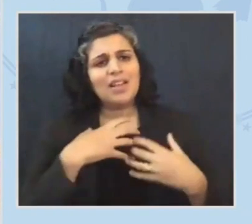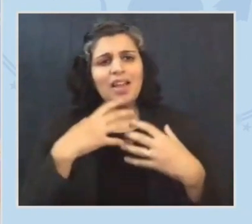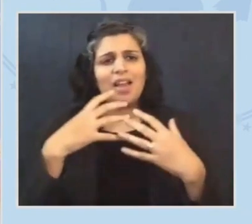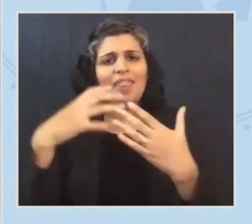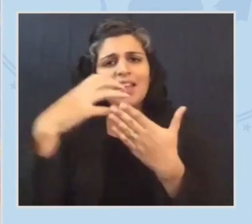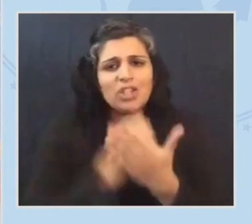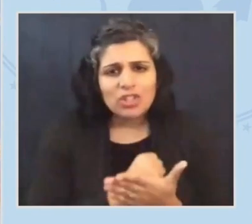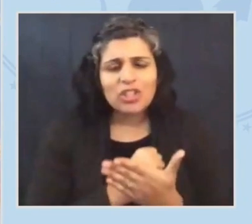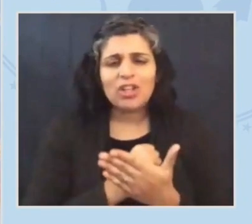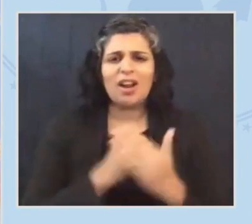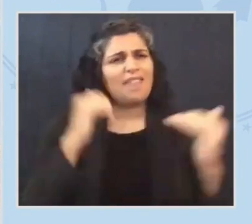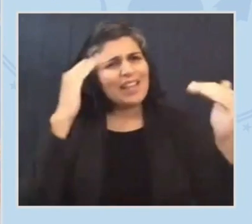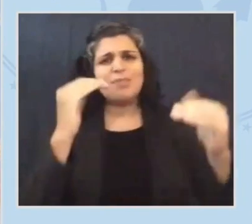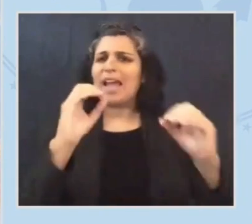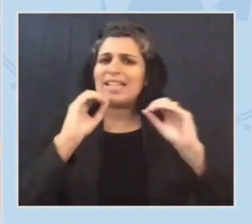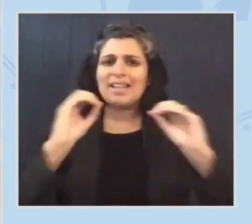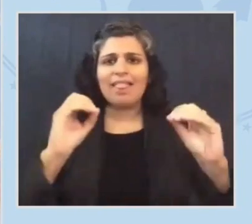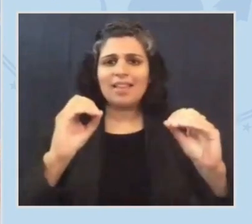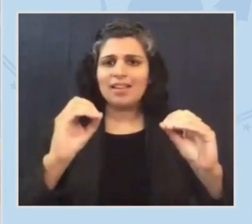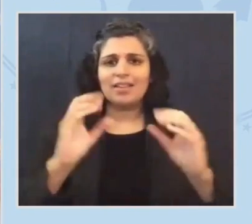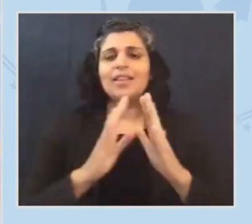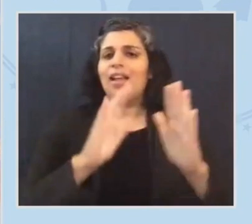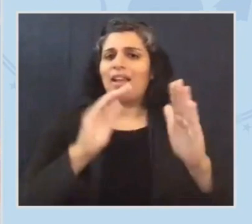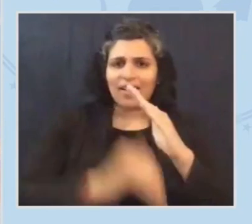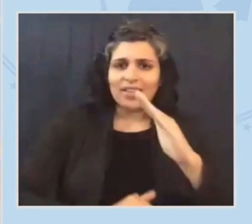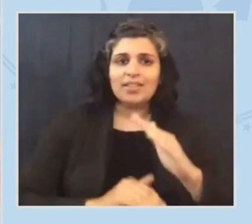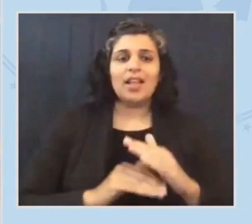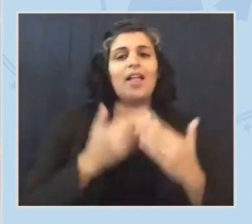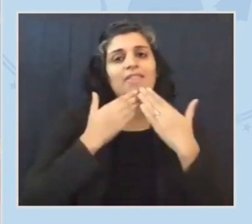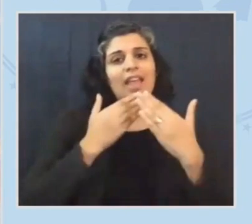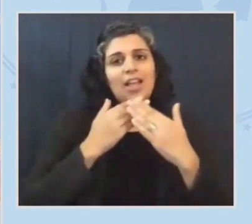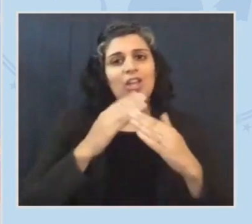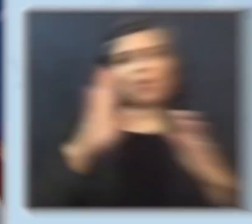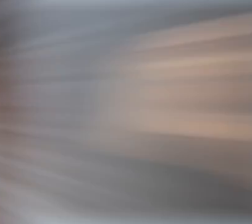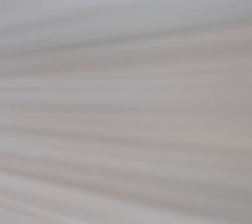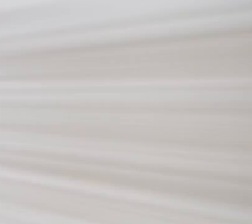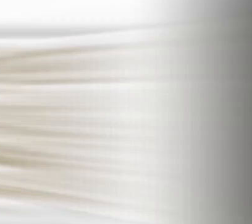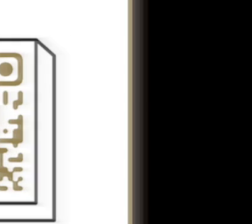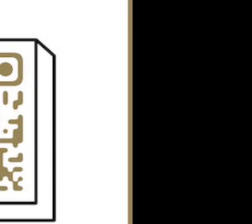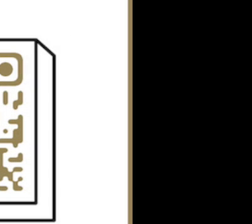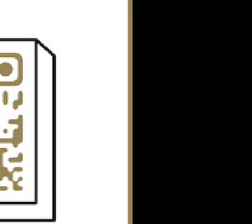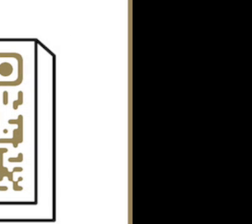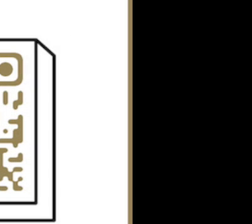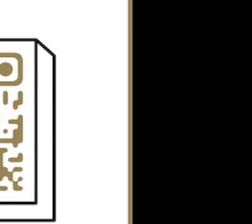less. Thank you. May God bless you. And may God protect our troops.